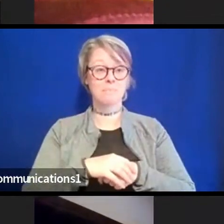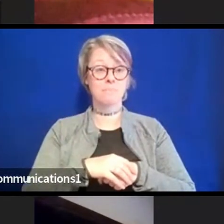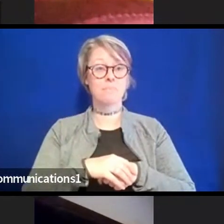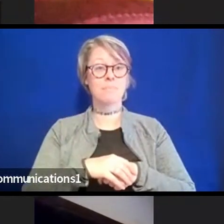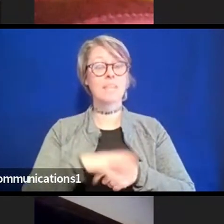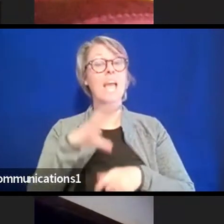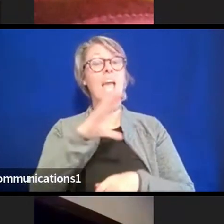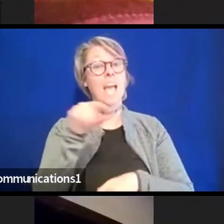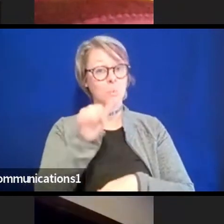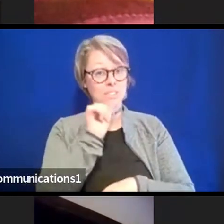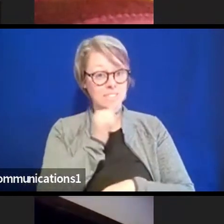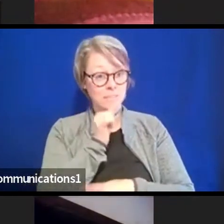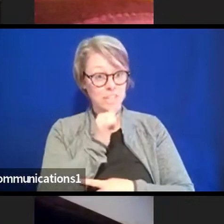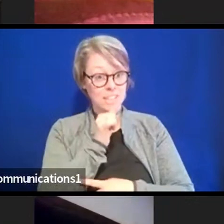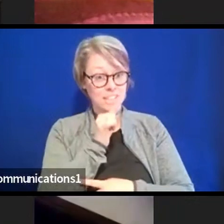are suffering,